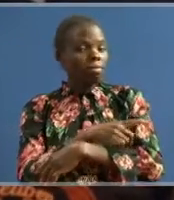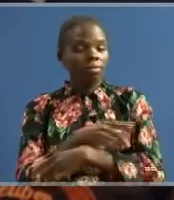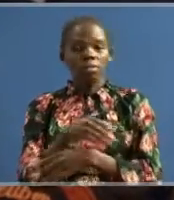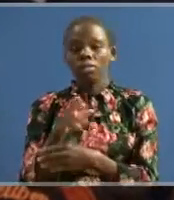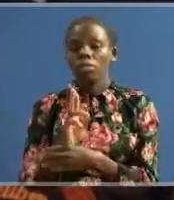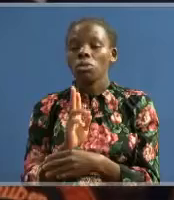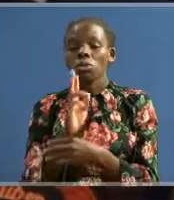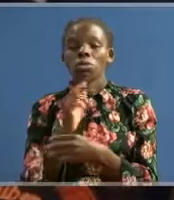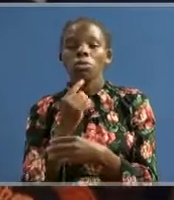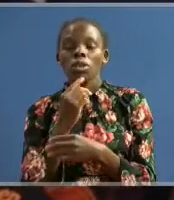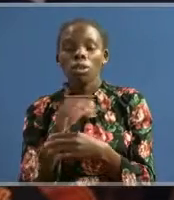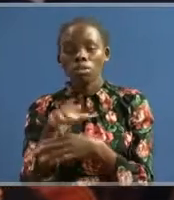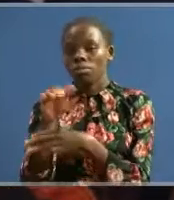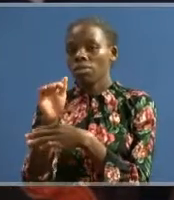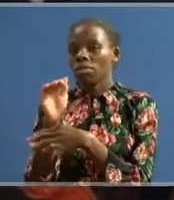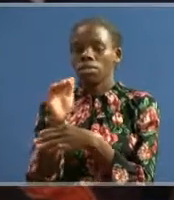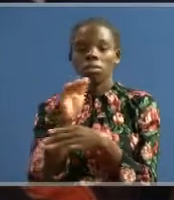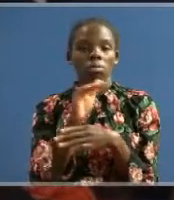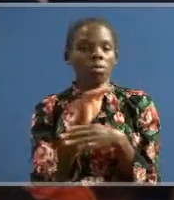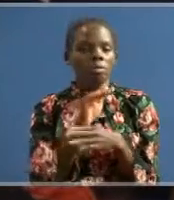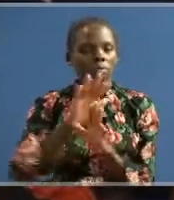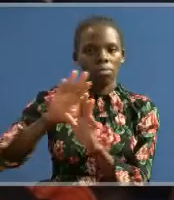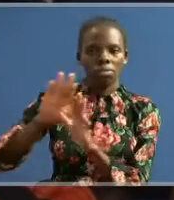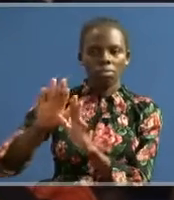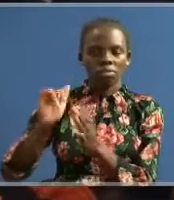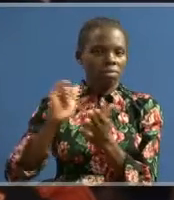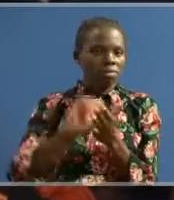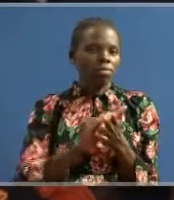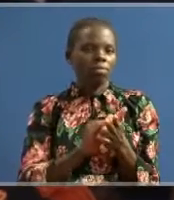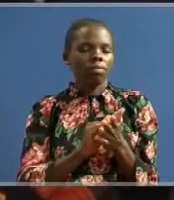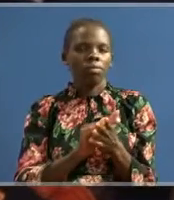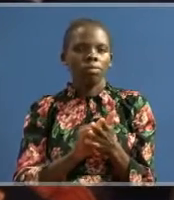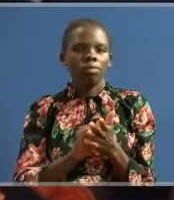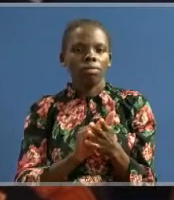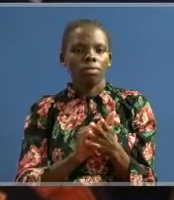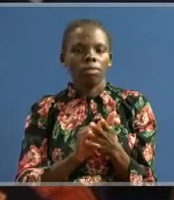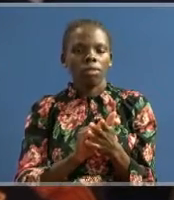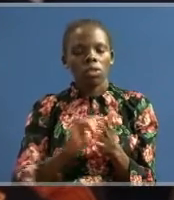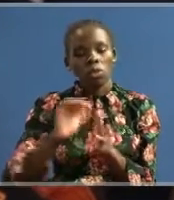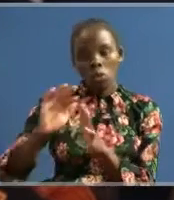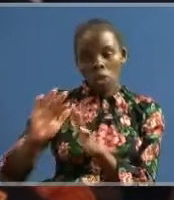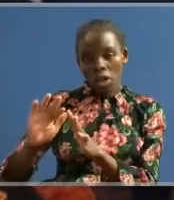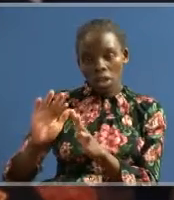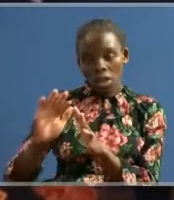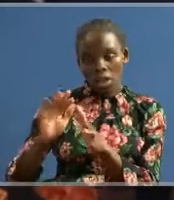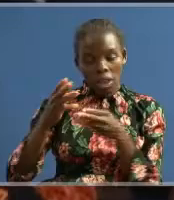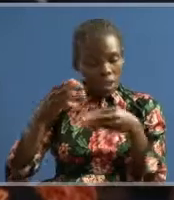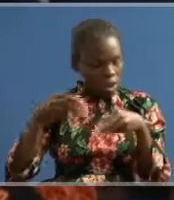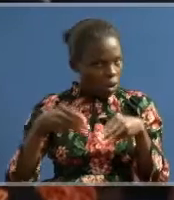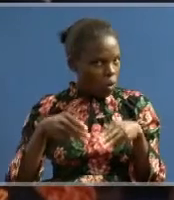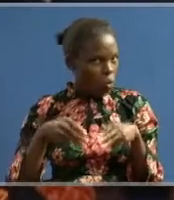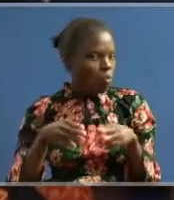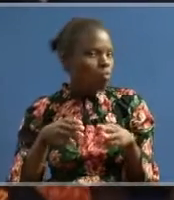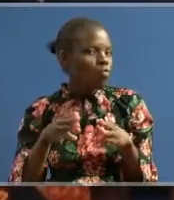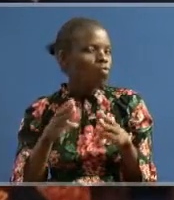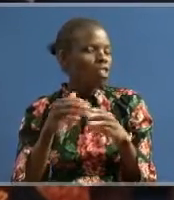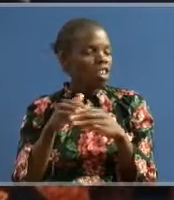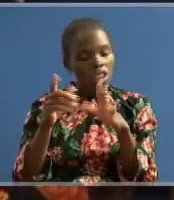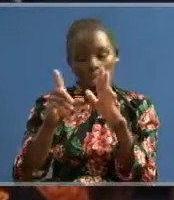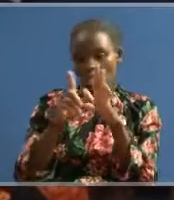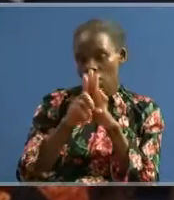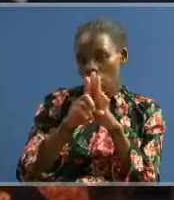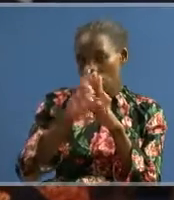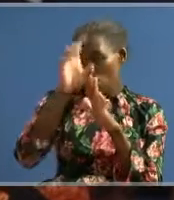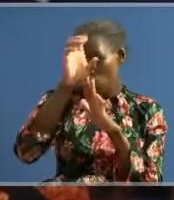unaomba, tunakuomba, hiyo tunataka kuacha. Na tuache kwa njia ambayo itakuwa katika sheria